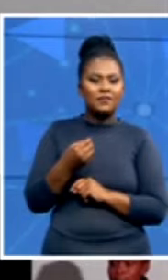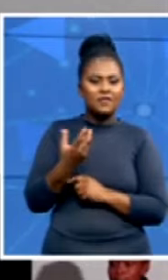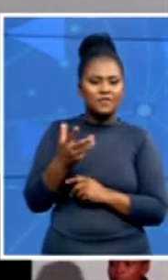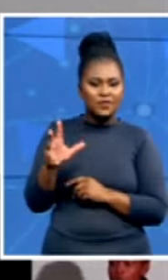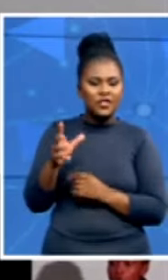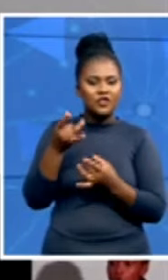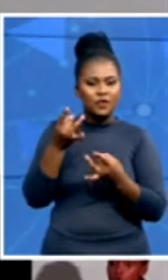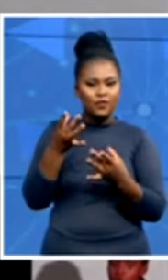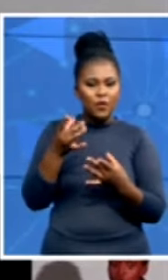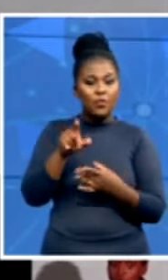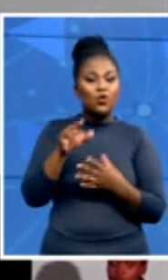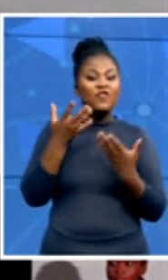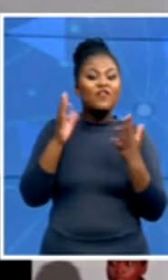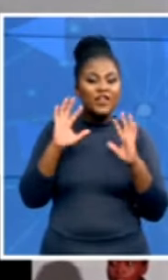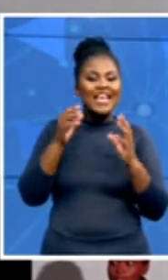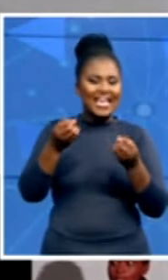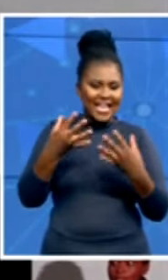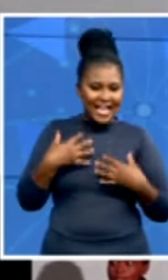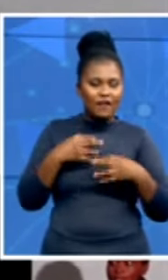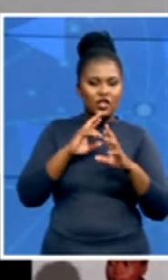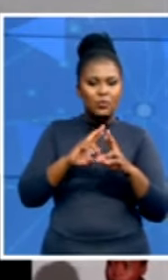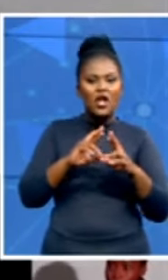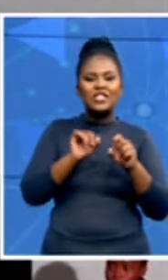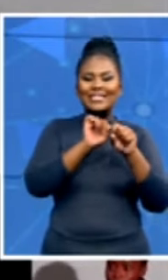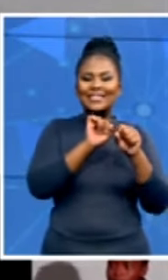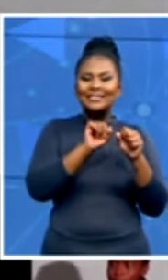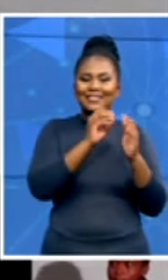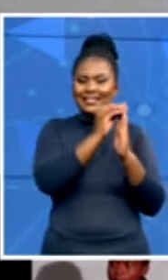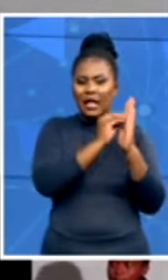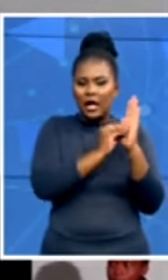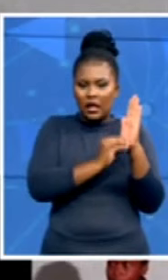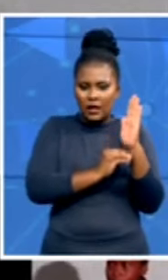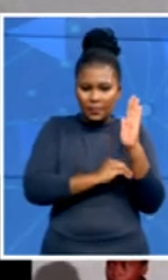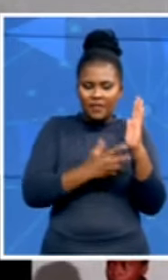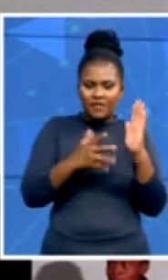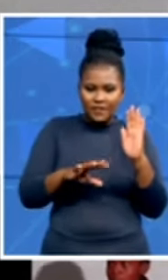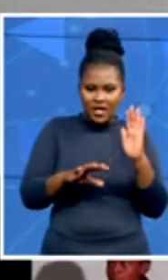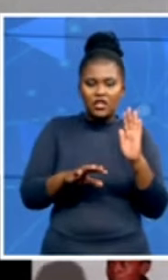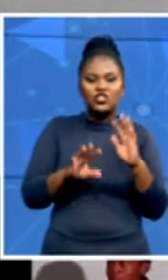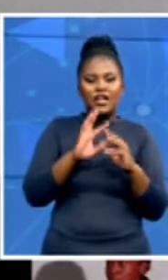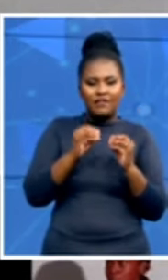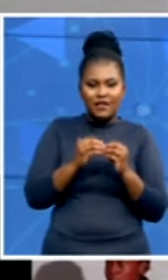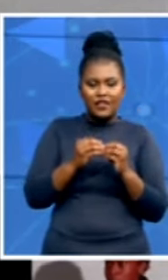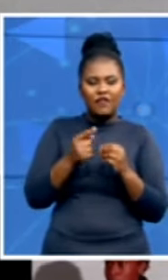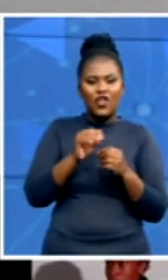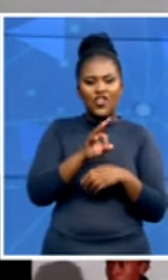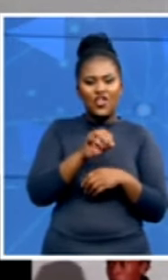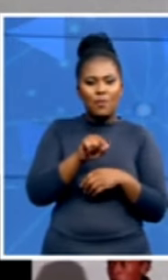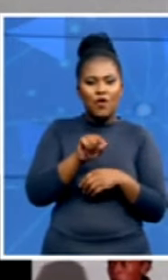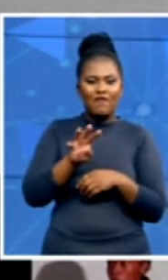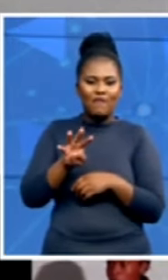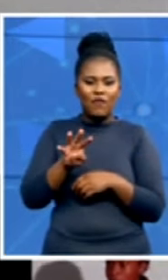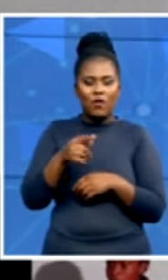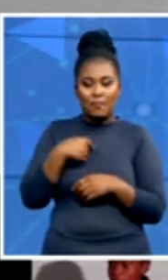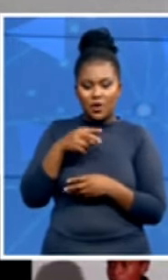response, or rather your statement, with reference to 3.4, which I read out, 3.4 of the terms of